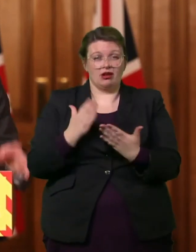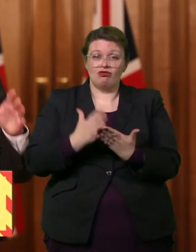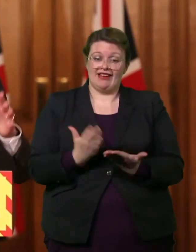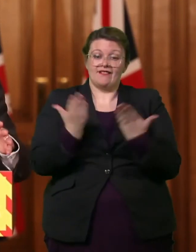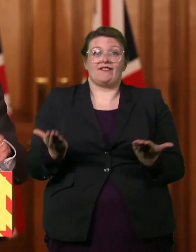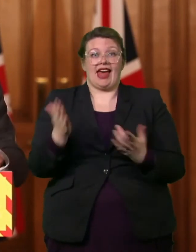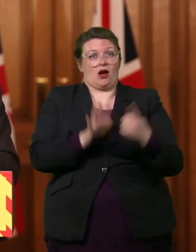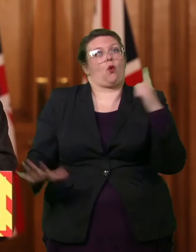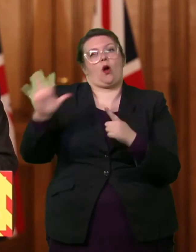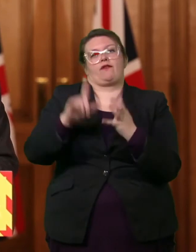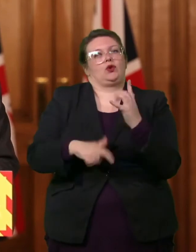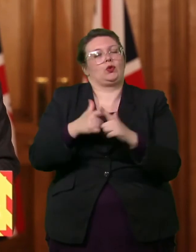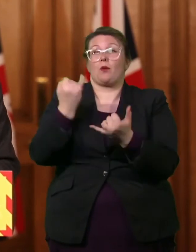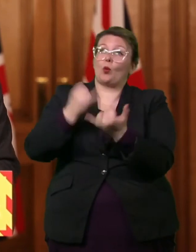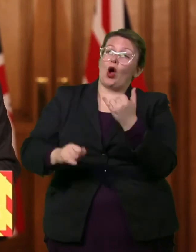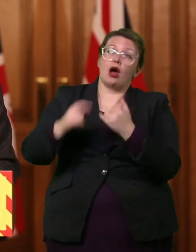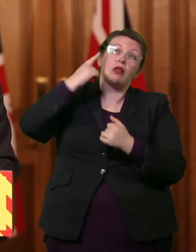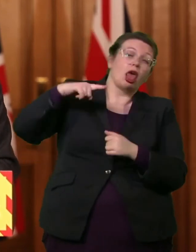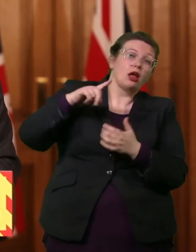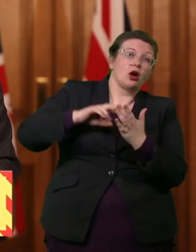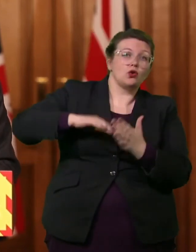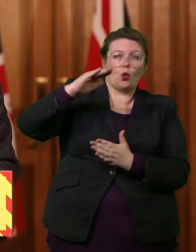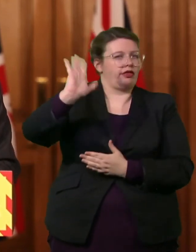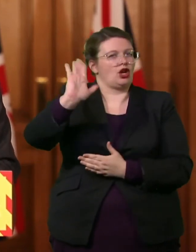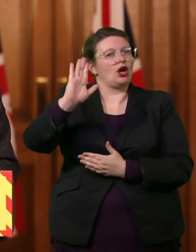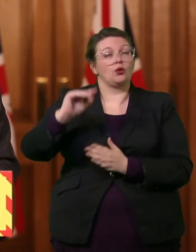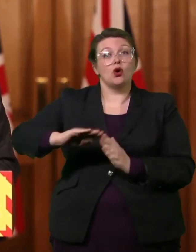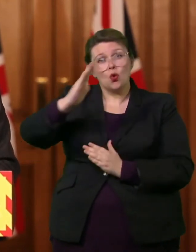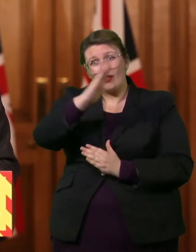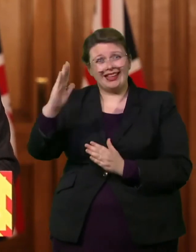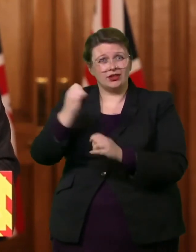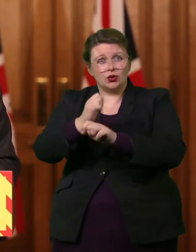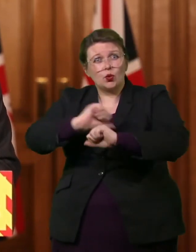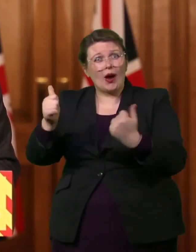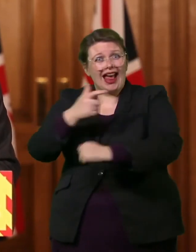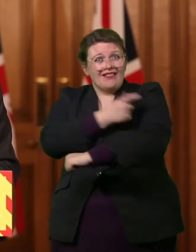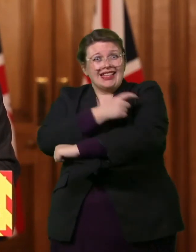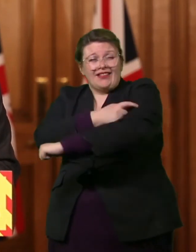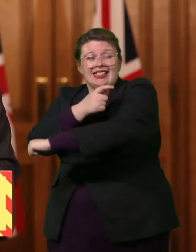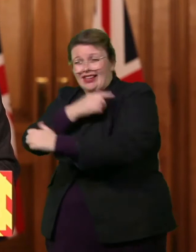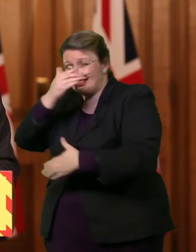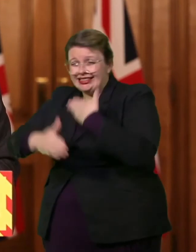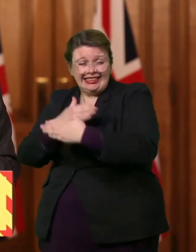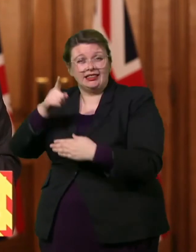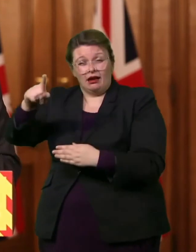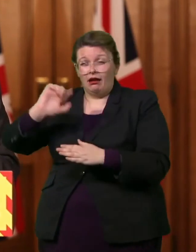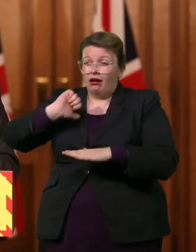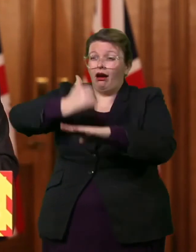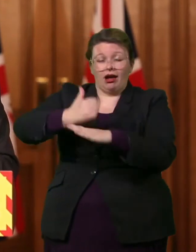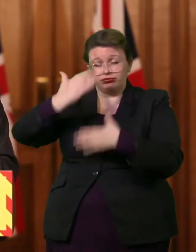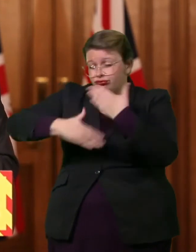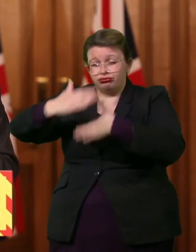done a brilliant job in vaccinating. It came out of the blocks really fast and has done